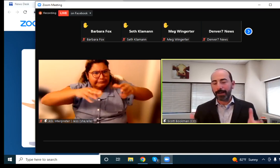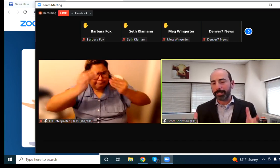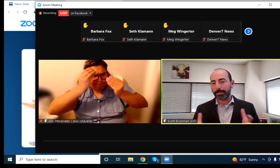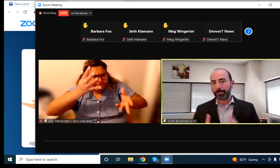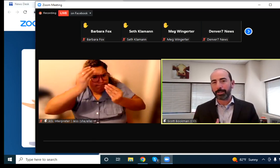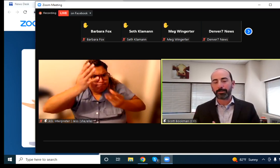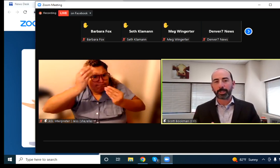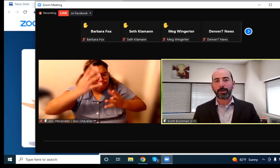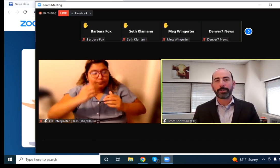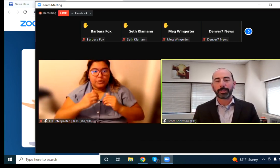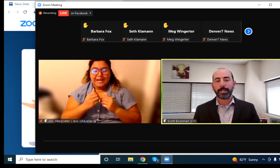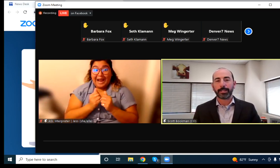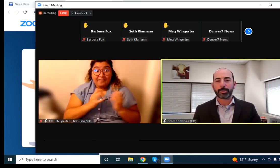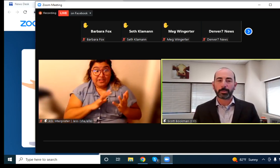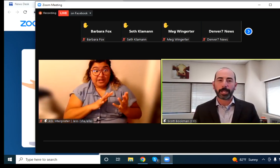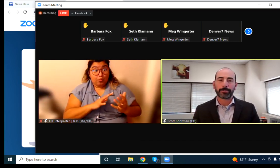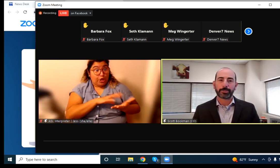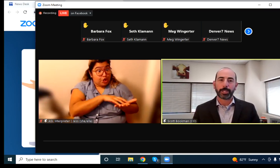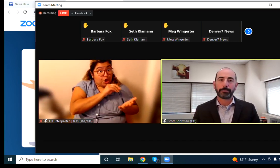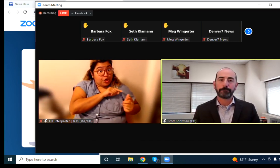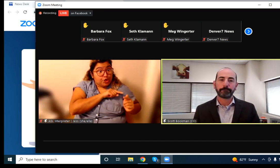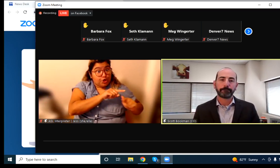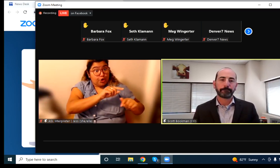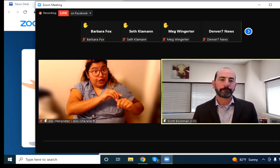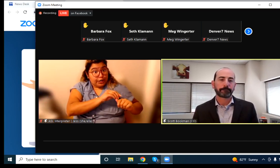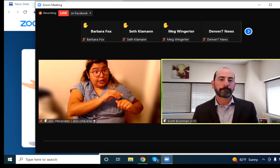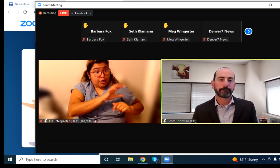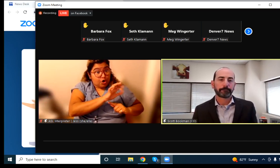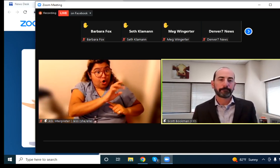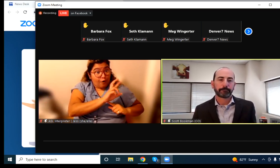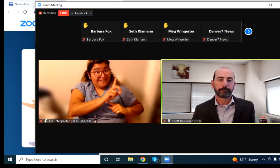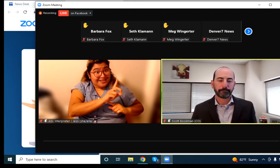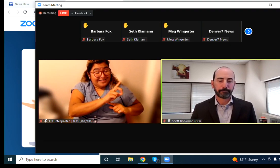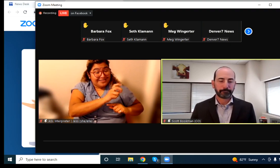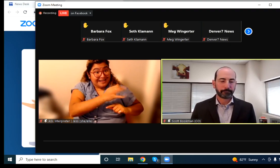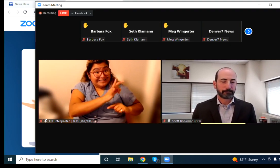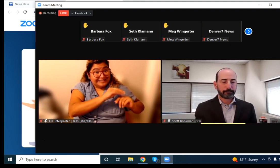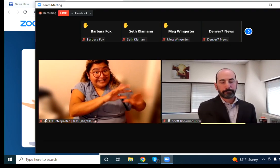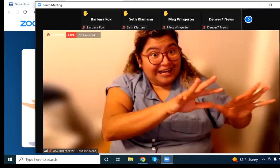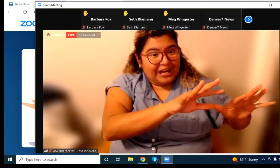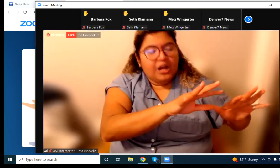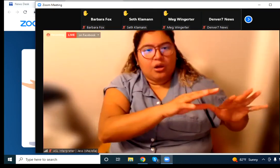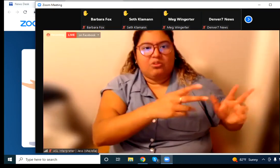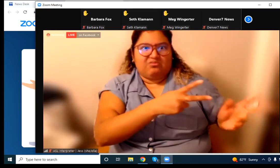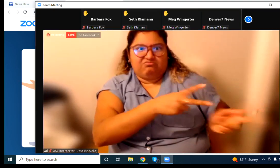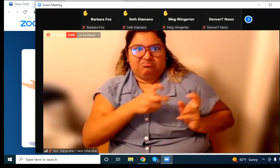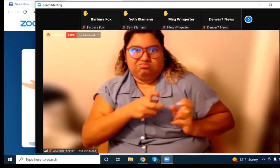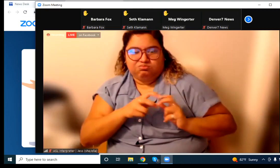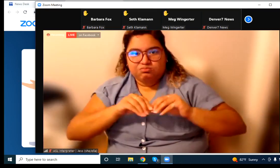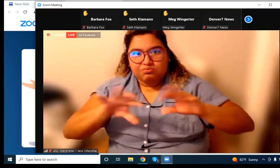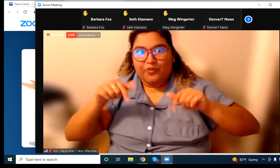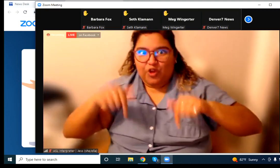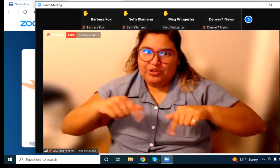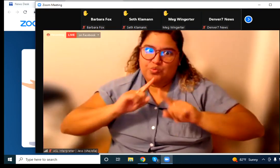using everything we've learned from COVID in this response as well. All right, let's go to Meg Wingerter.